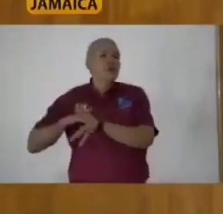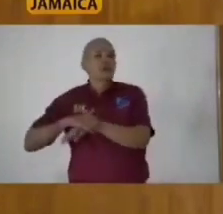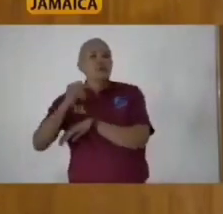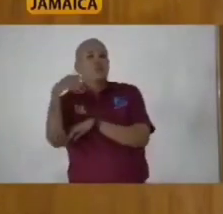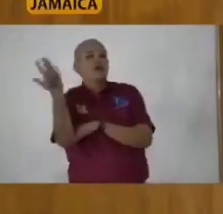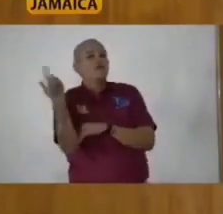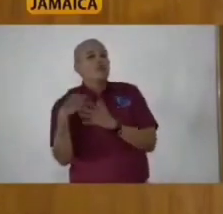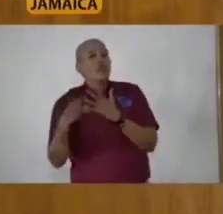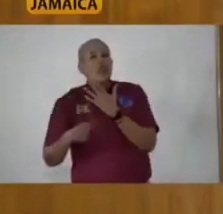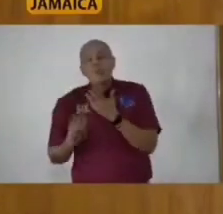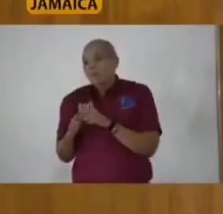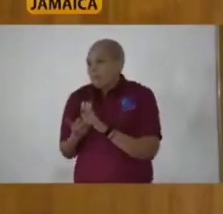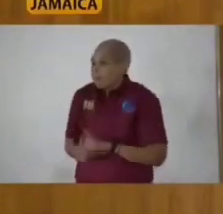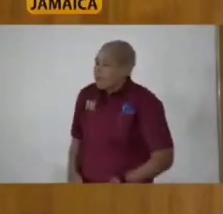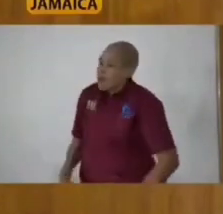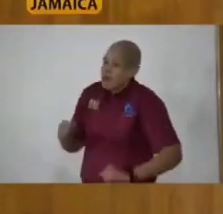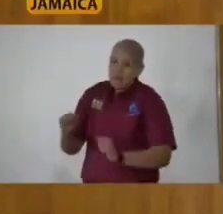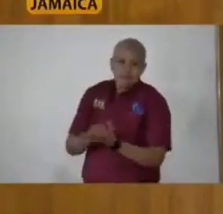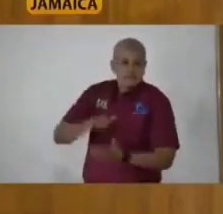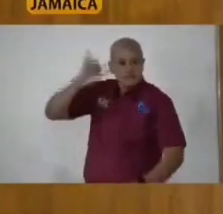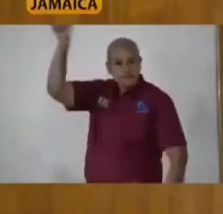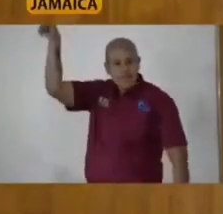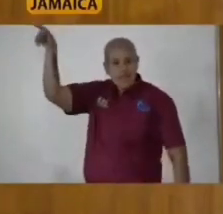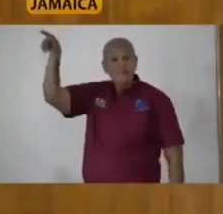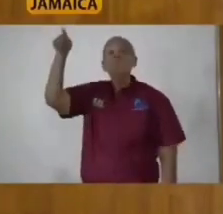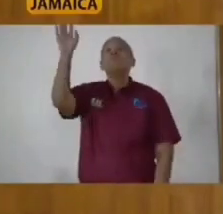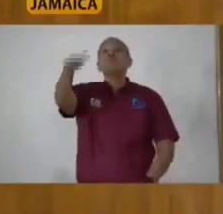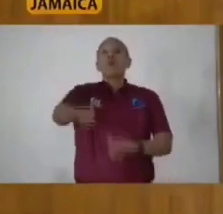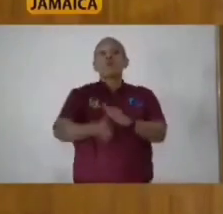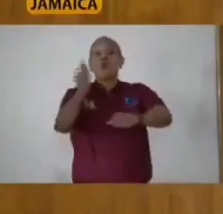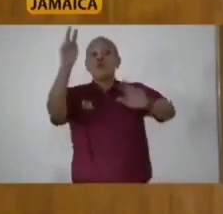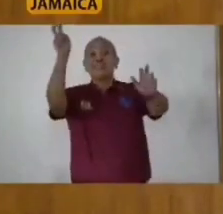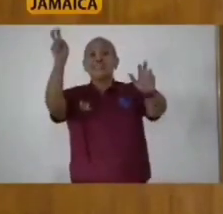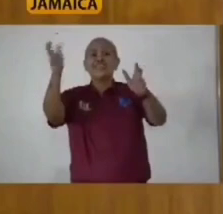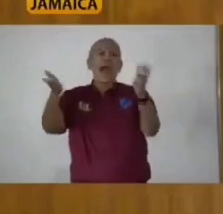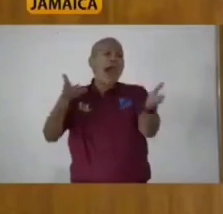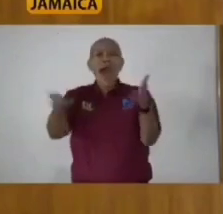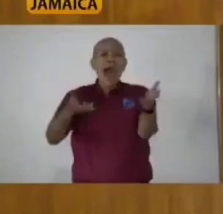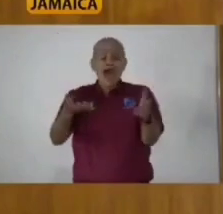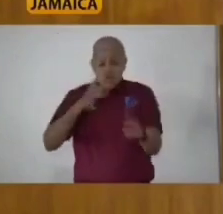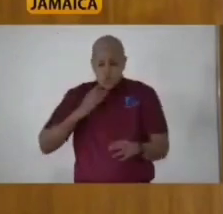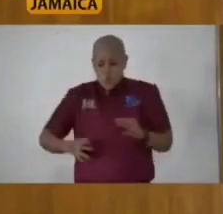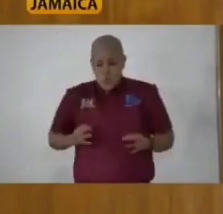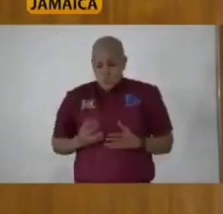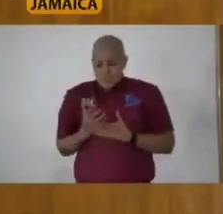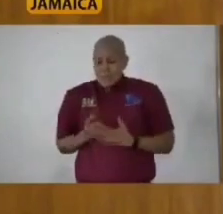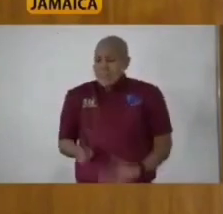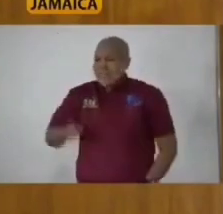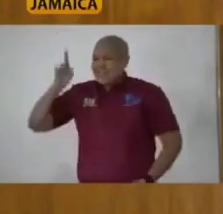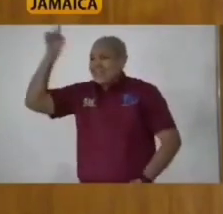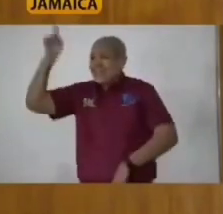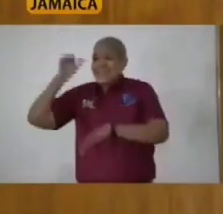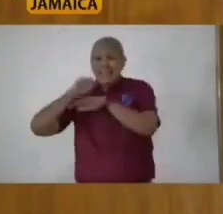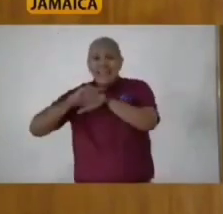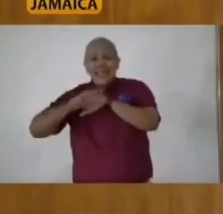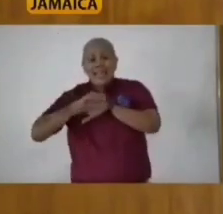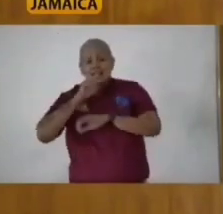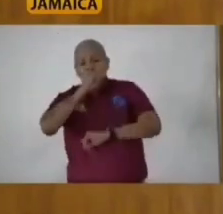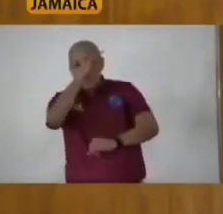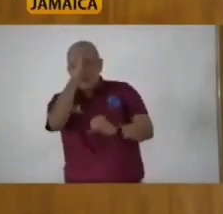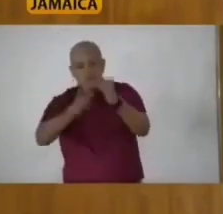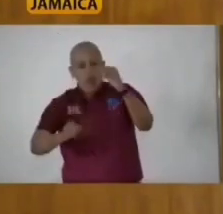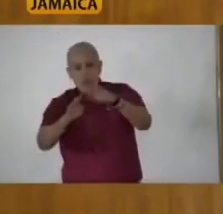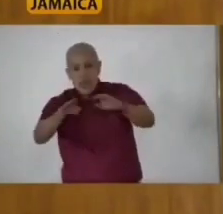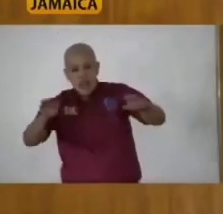or important points of law end at the level of the Court of Appeal, which is not the final level of our